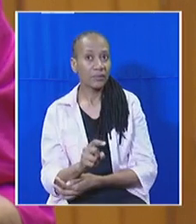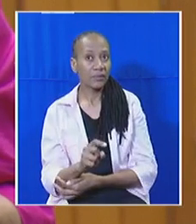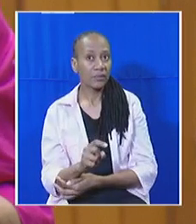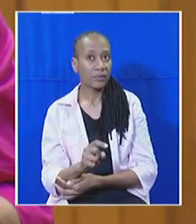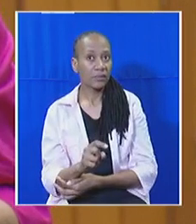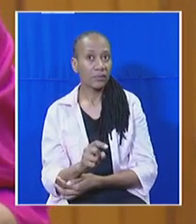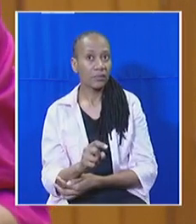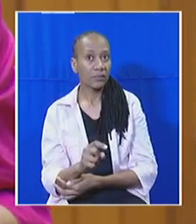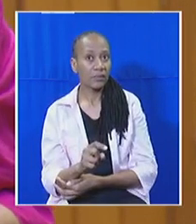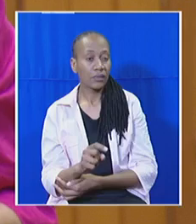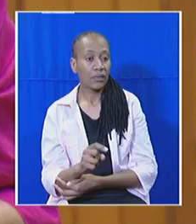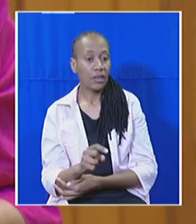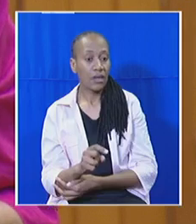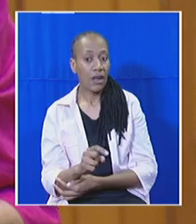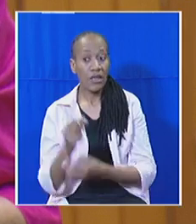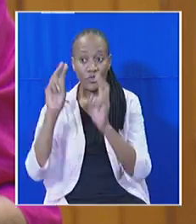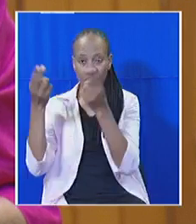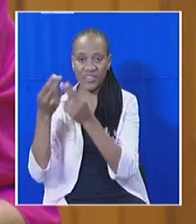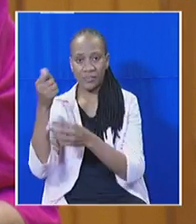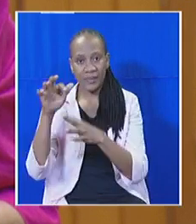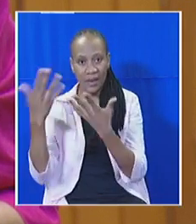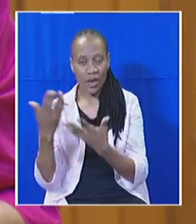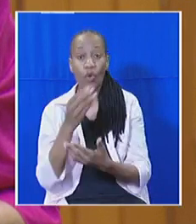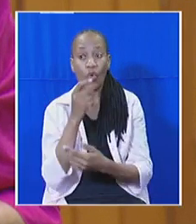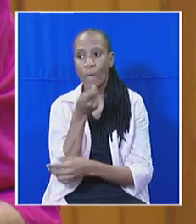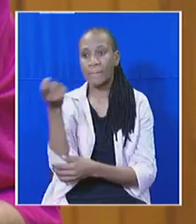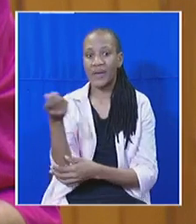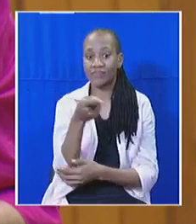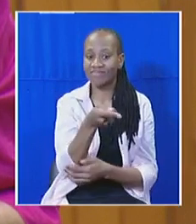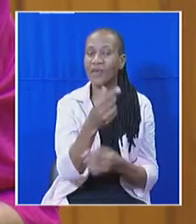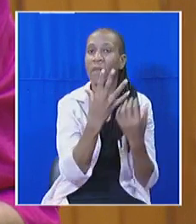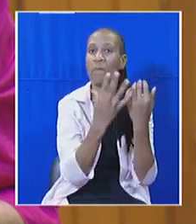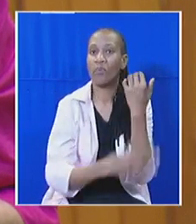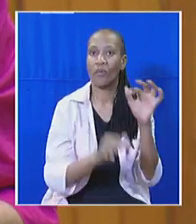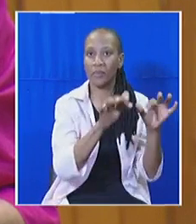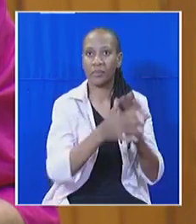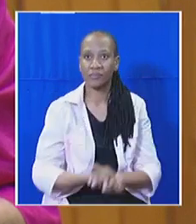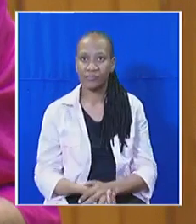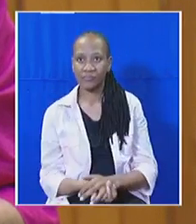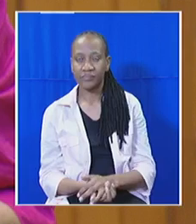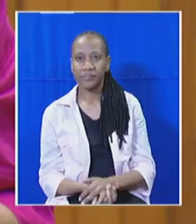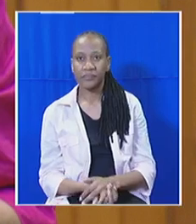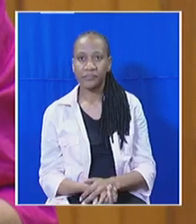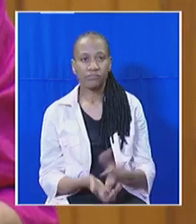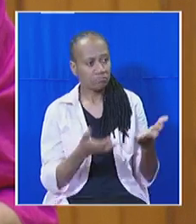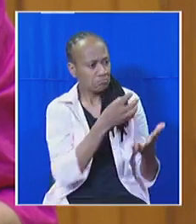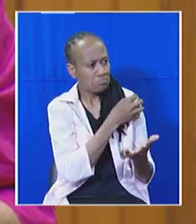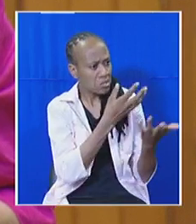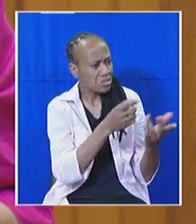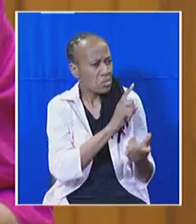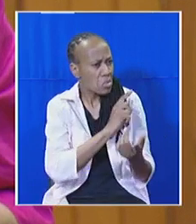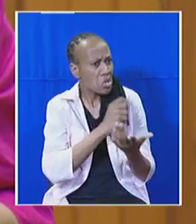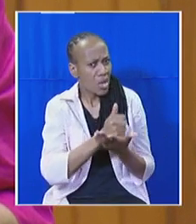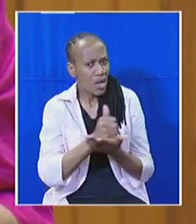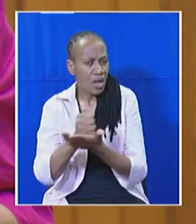and the poor paying for it. Why, Minister, have you not called for funds to be reassigned from frivolous